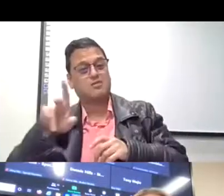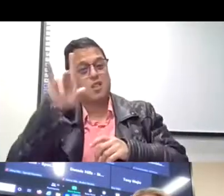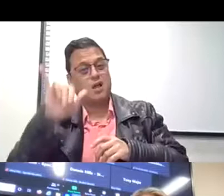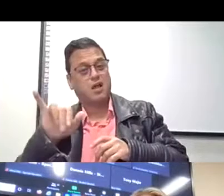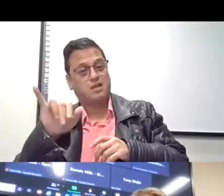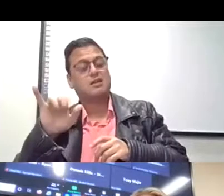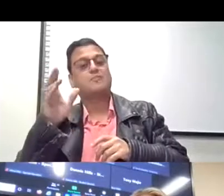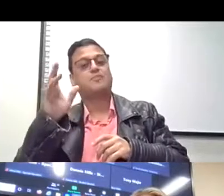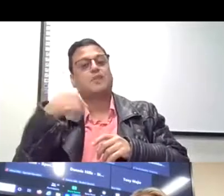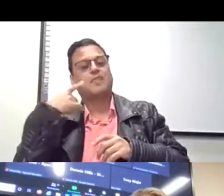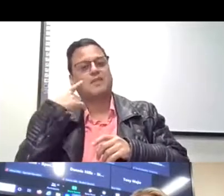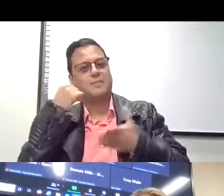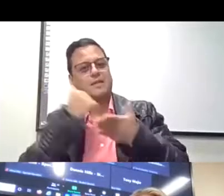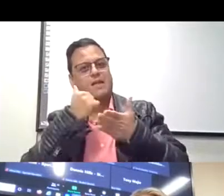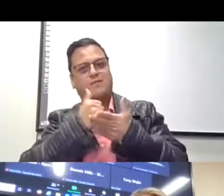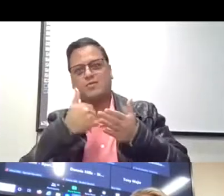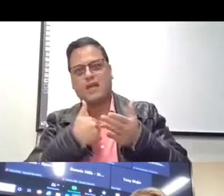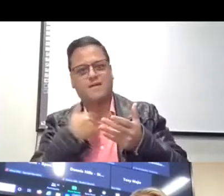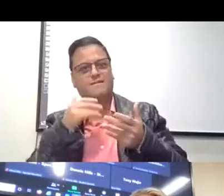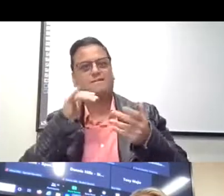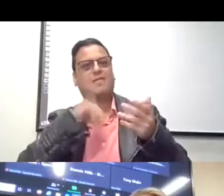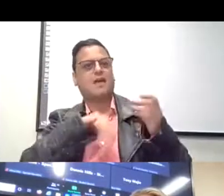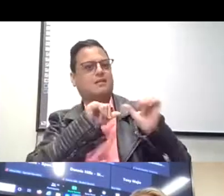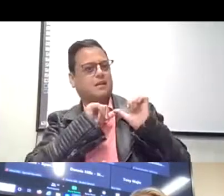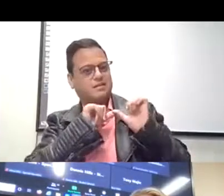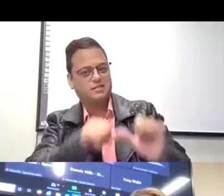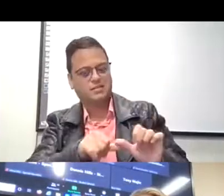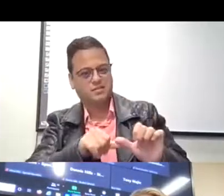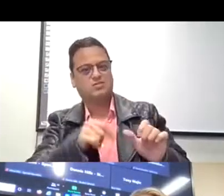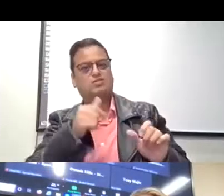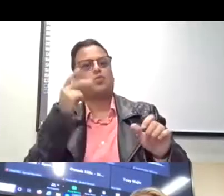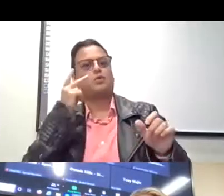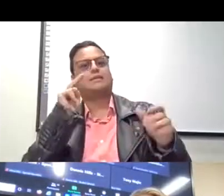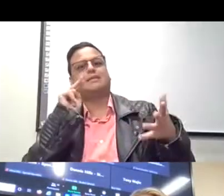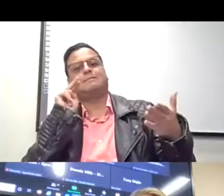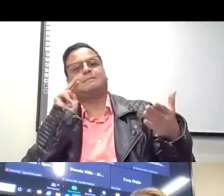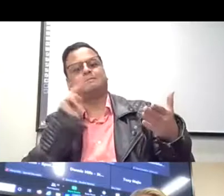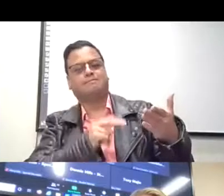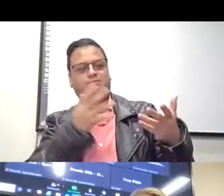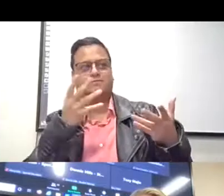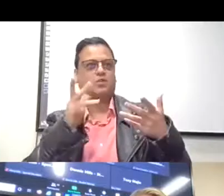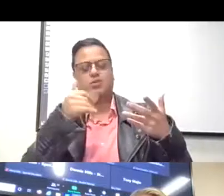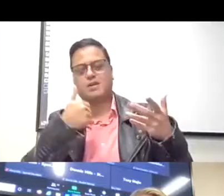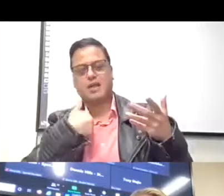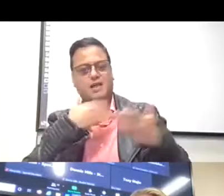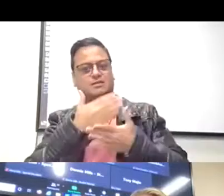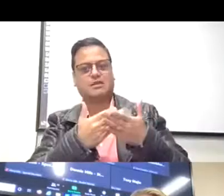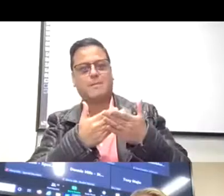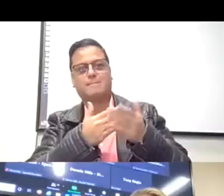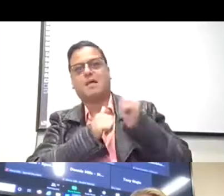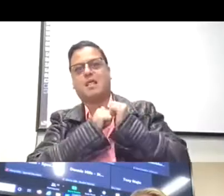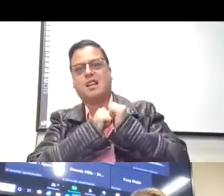at, I think it would just be helpful to have end of year consistency, right? So we're looking at CASP, but there should be some alignment